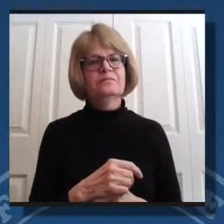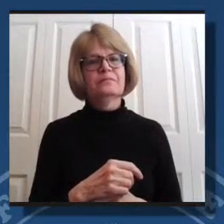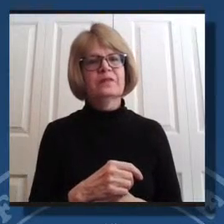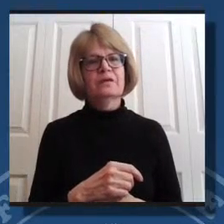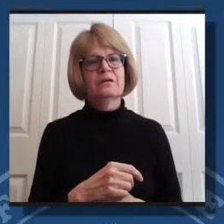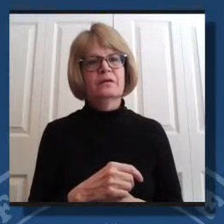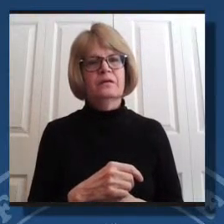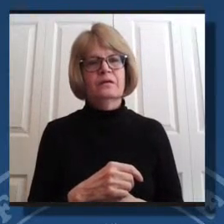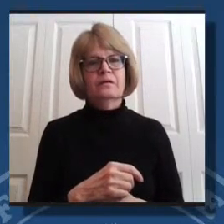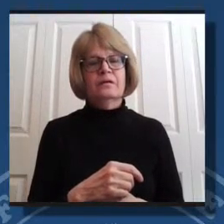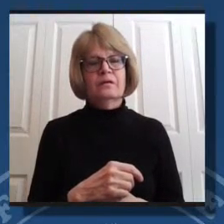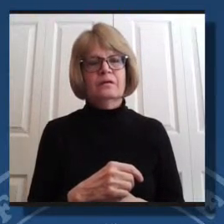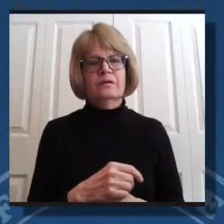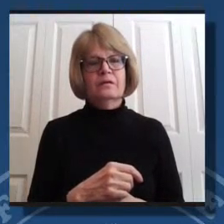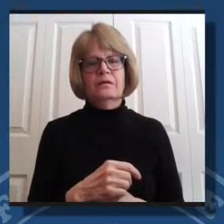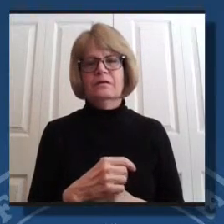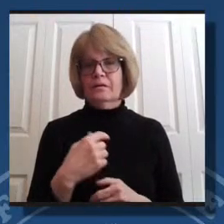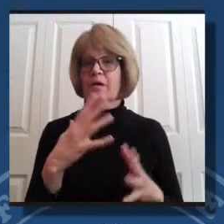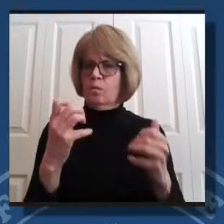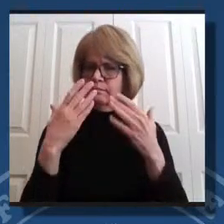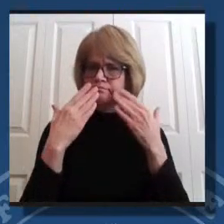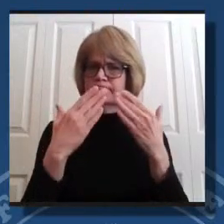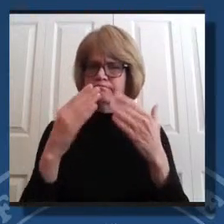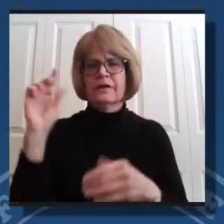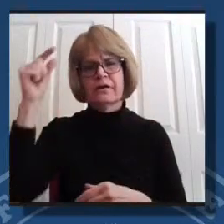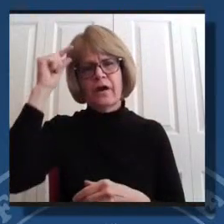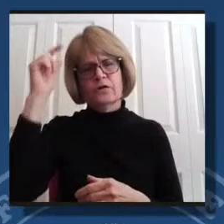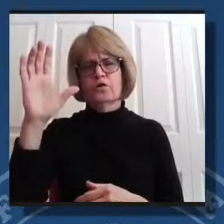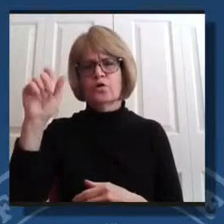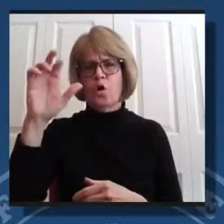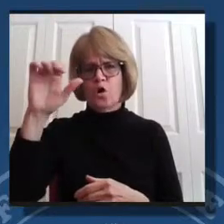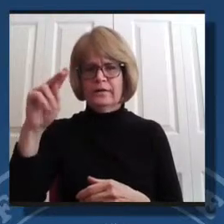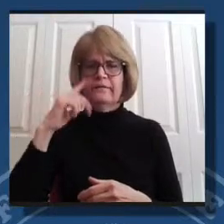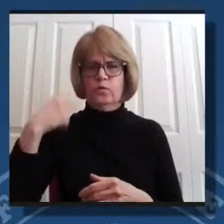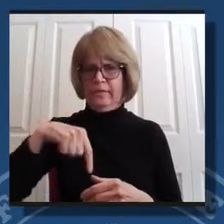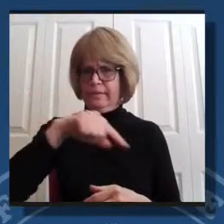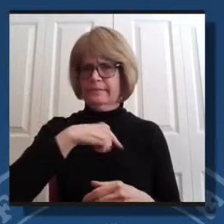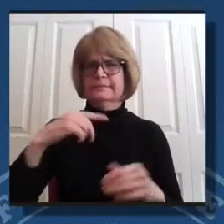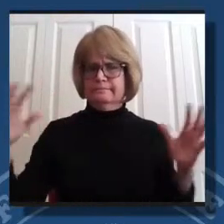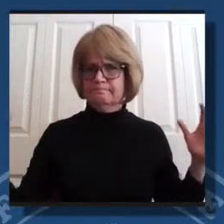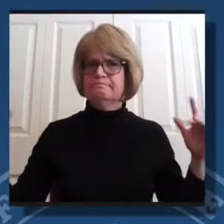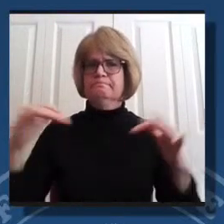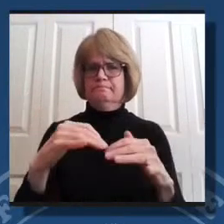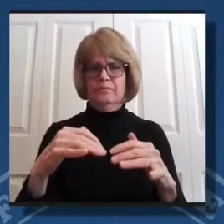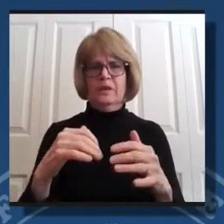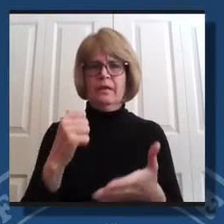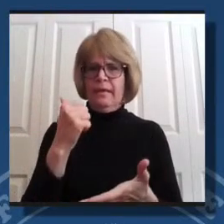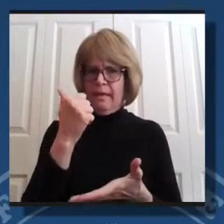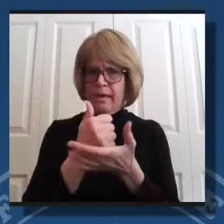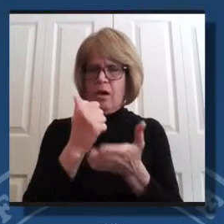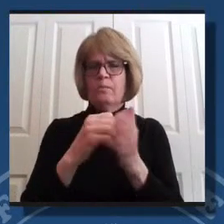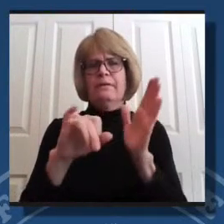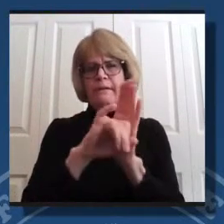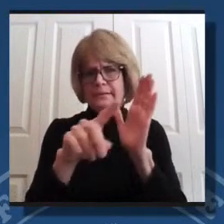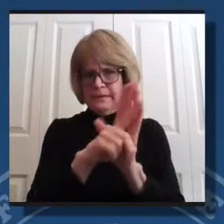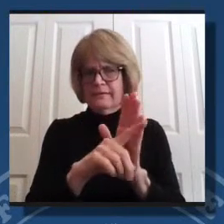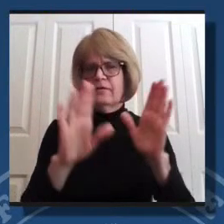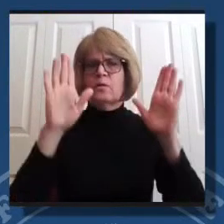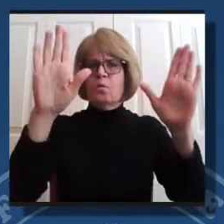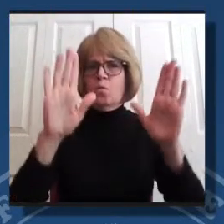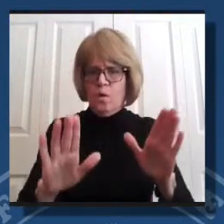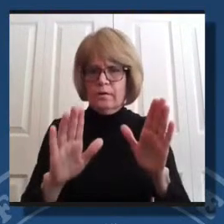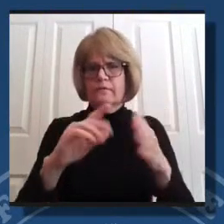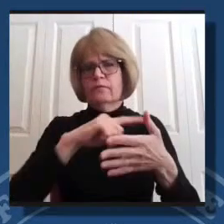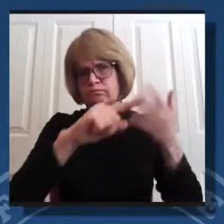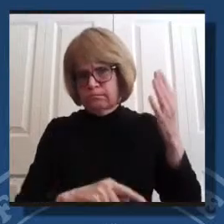As we all have, I want to just open by thanking Governor Carney for bringing us together and helping us to identify this wonderful package of opportunities to